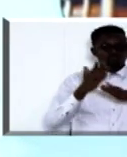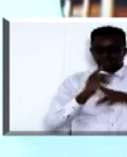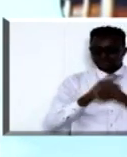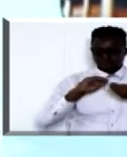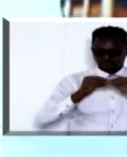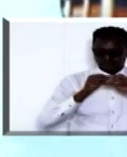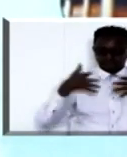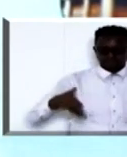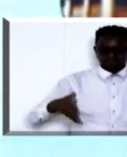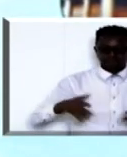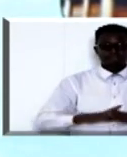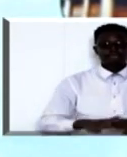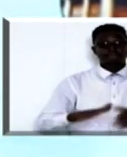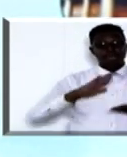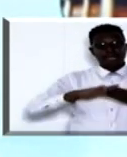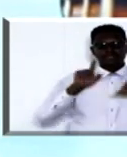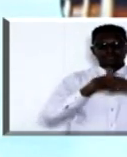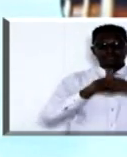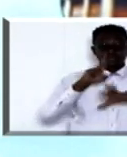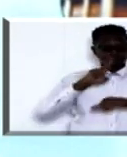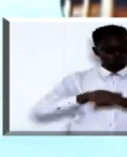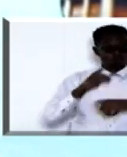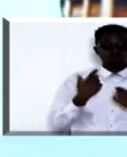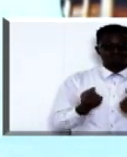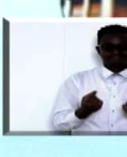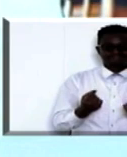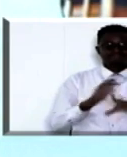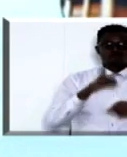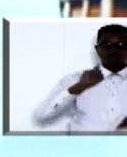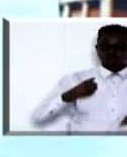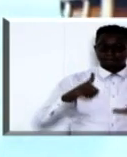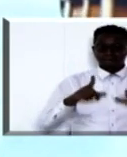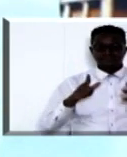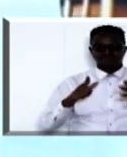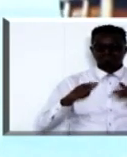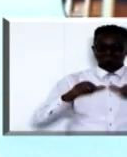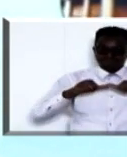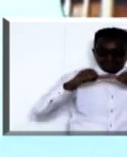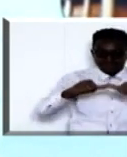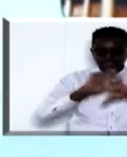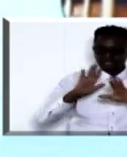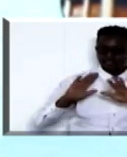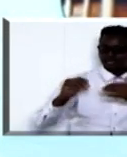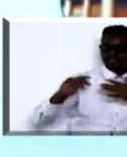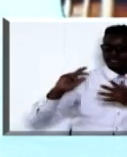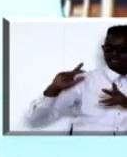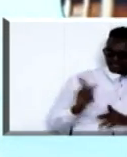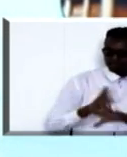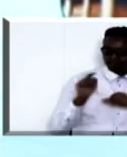economy. And at the same time, we must sustain and preserve existing jobs.